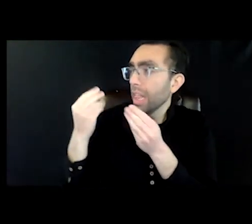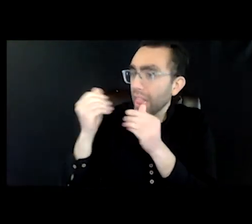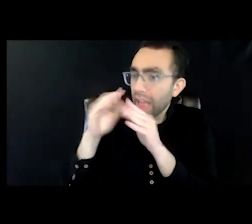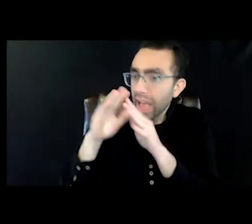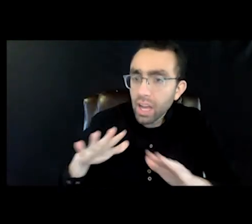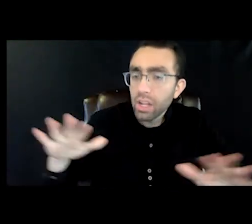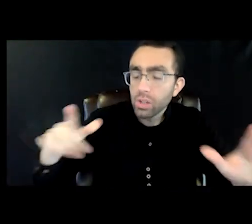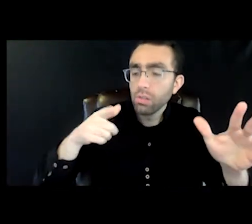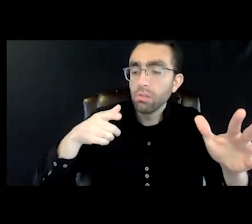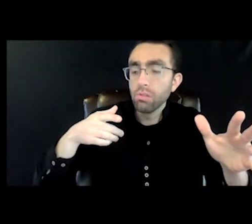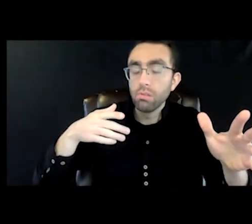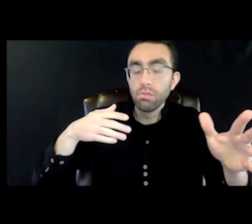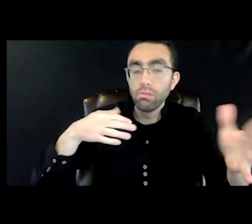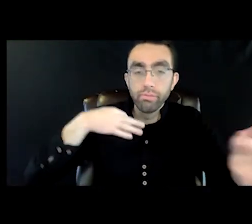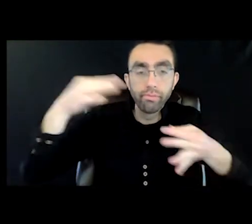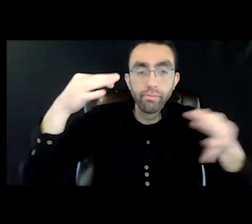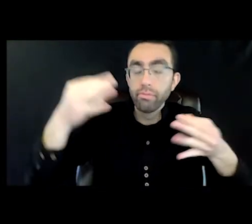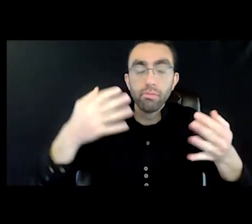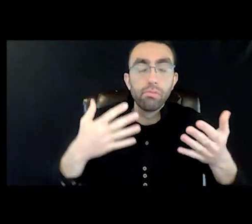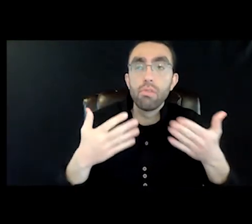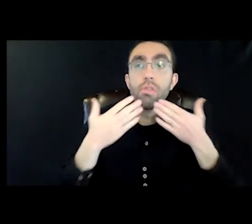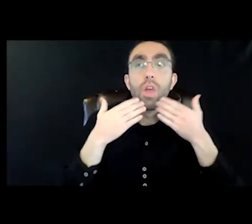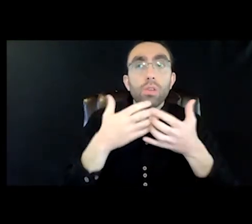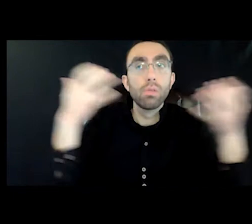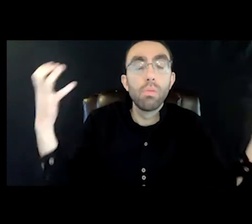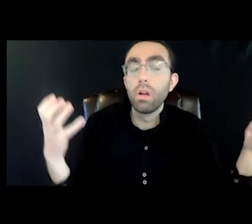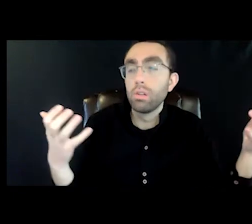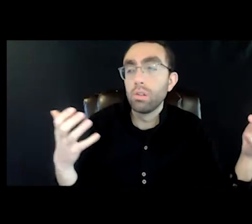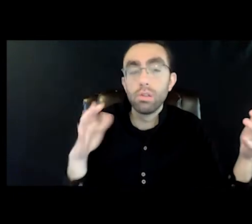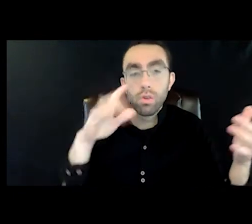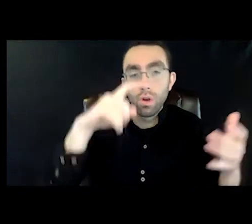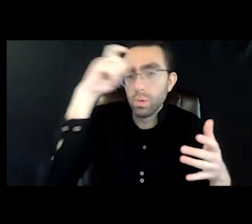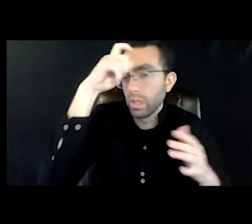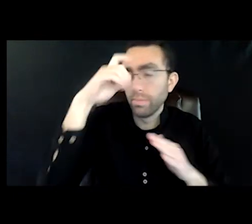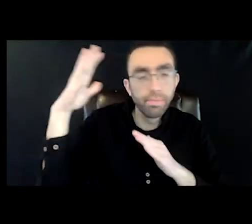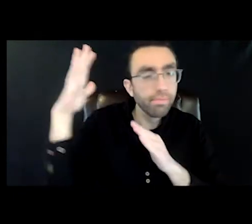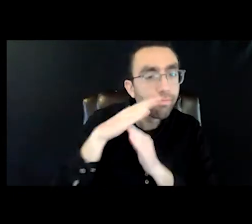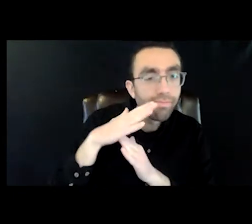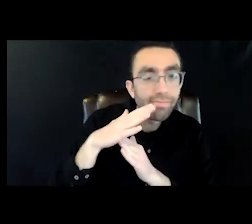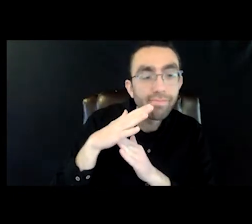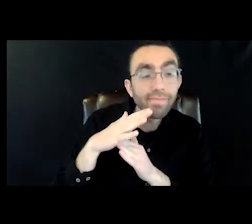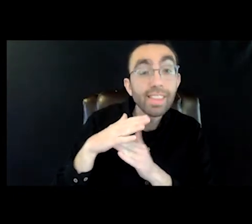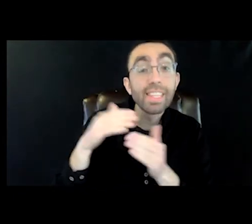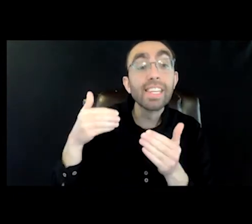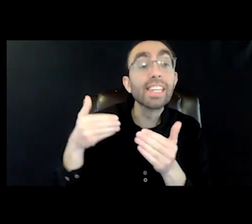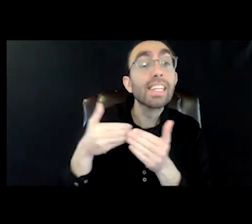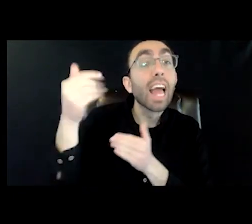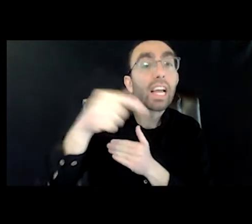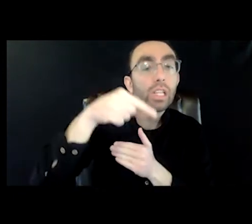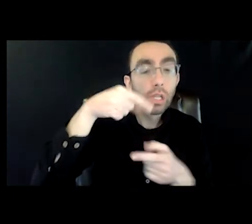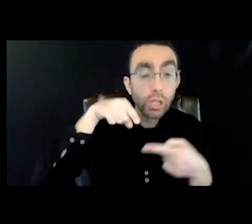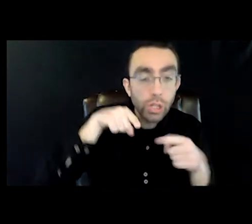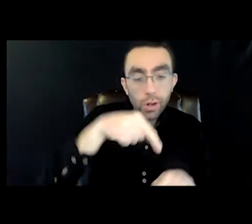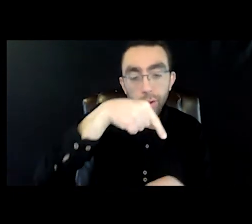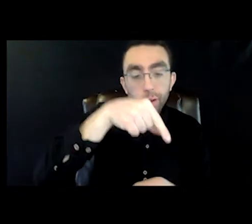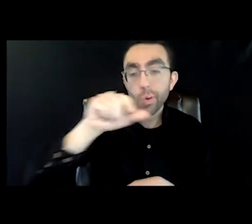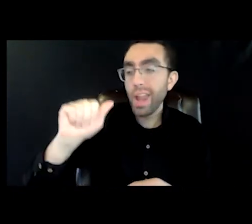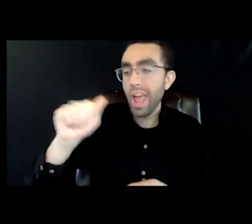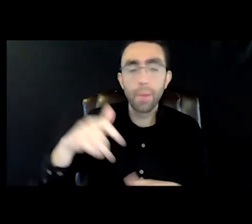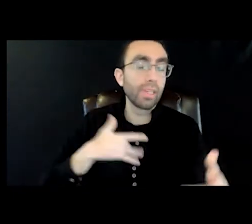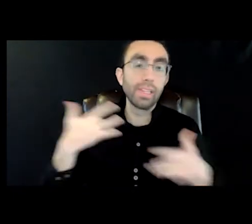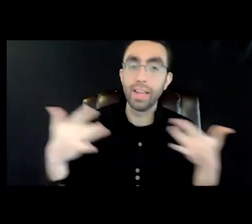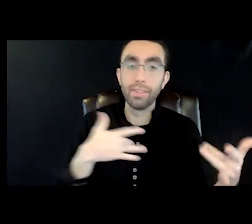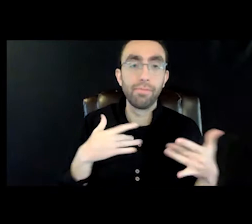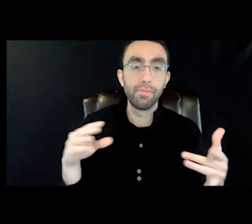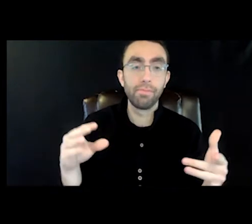vision. So much wisdom there. Thank you so much for taking us, and excited to hear what else you got to share with us afterwards. I want to